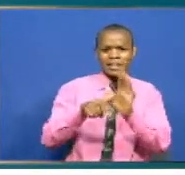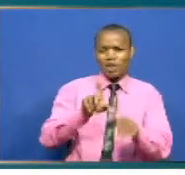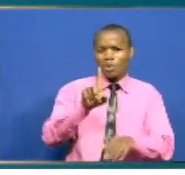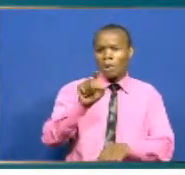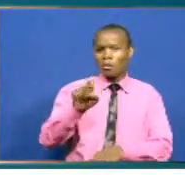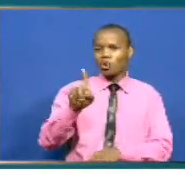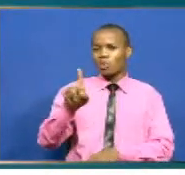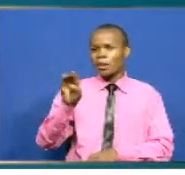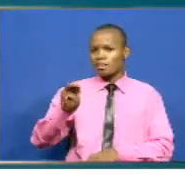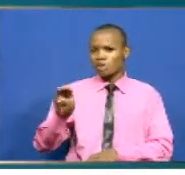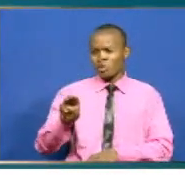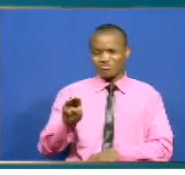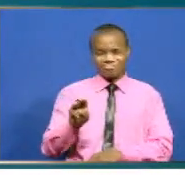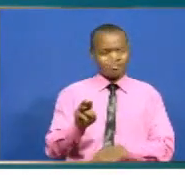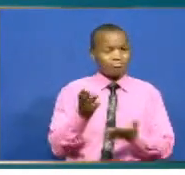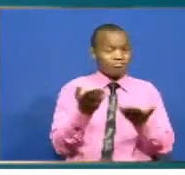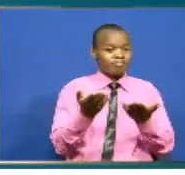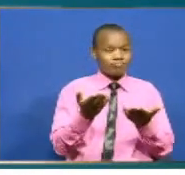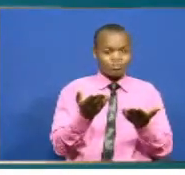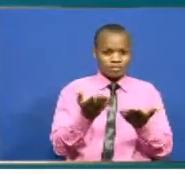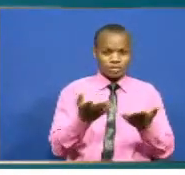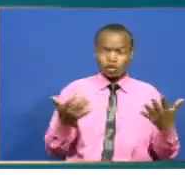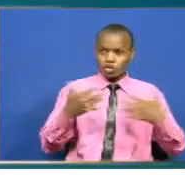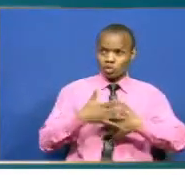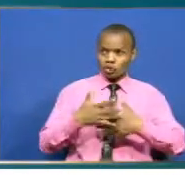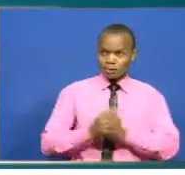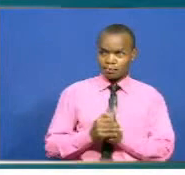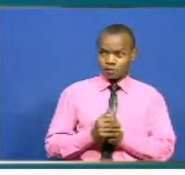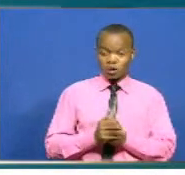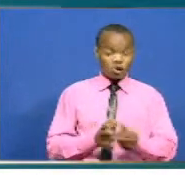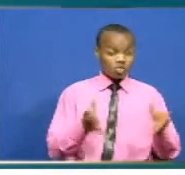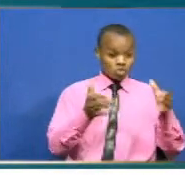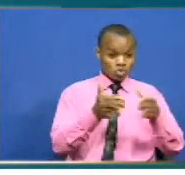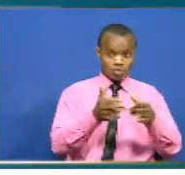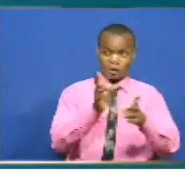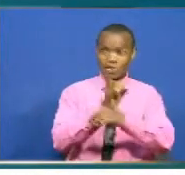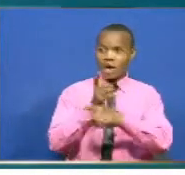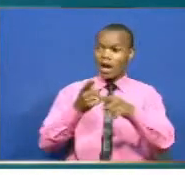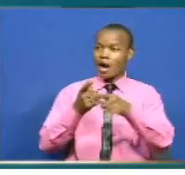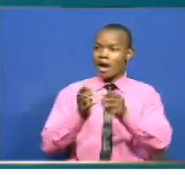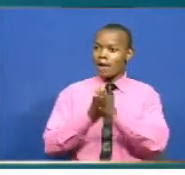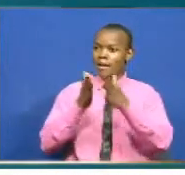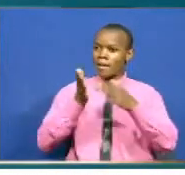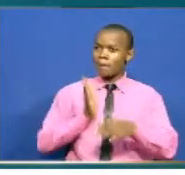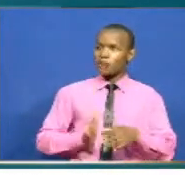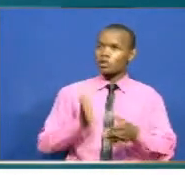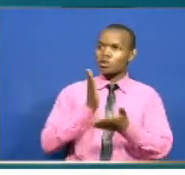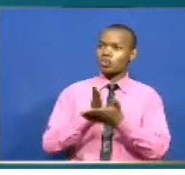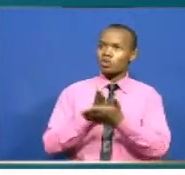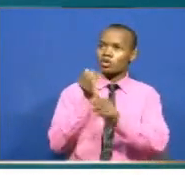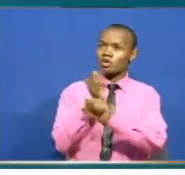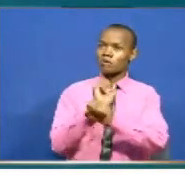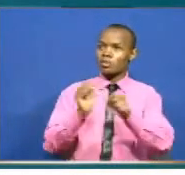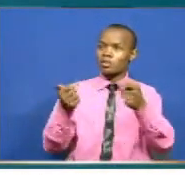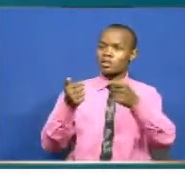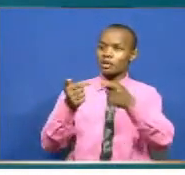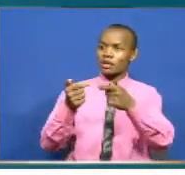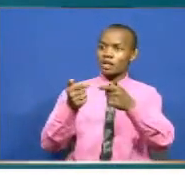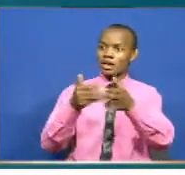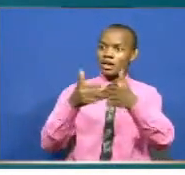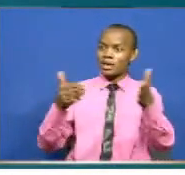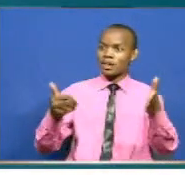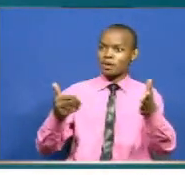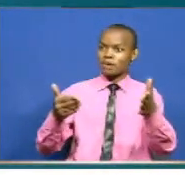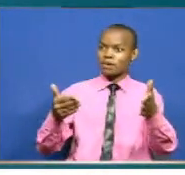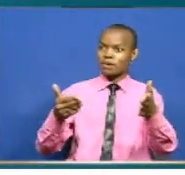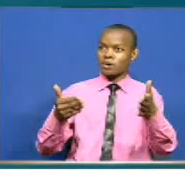is quite disparity. That is there, and obviously nobody can shed off. Even myself, I see it that it would have been better to